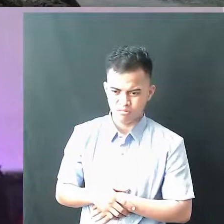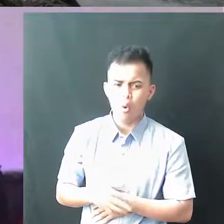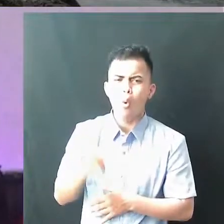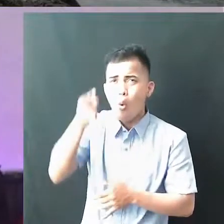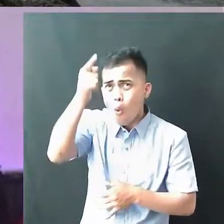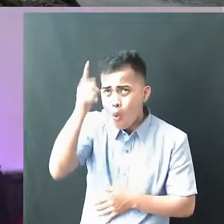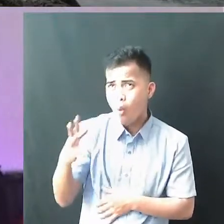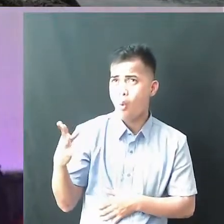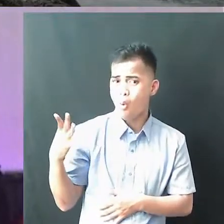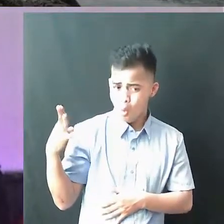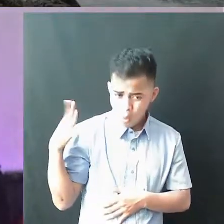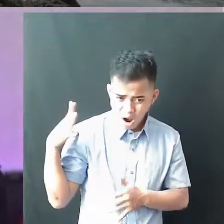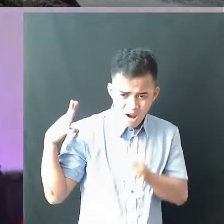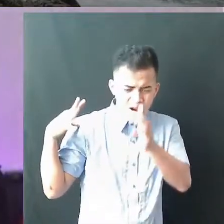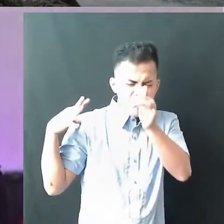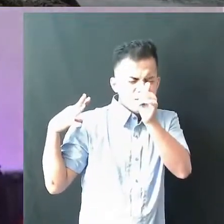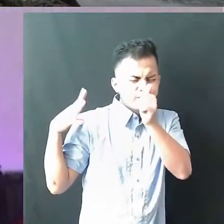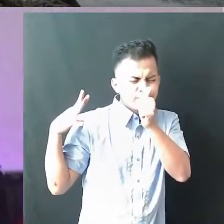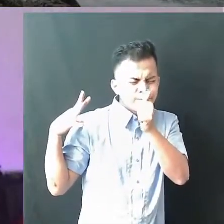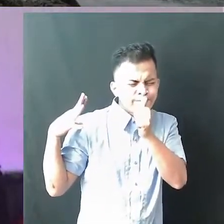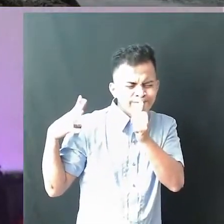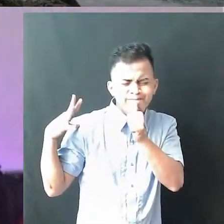I have to be patient. Why can't you?